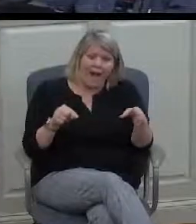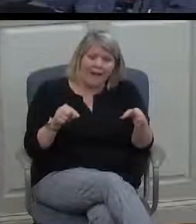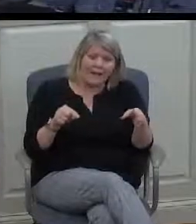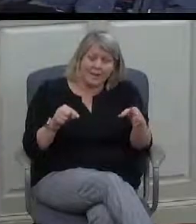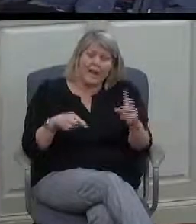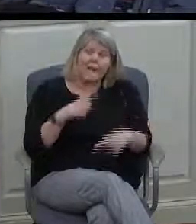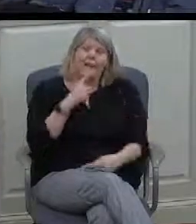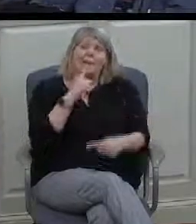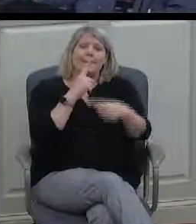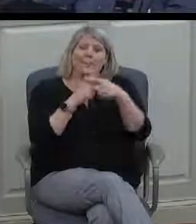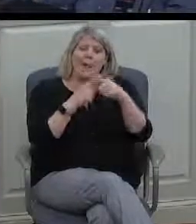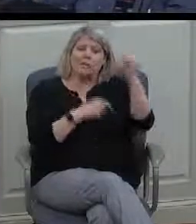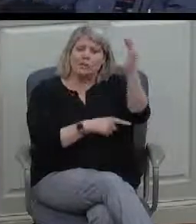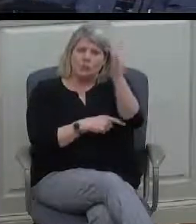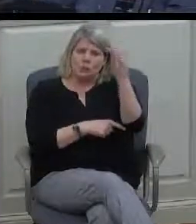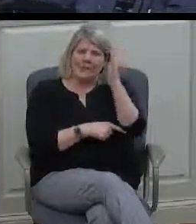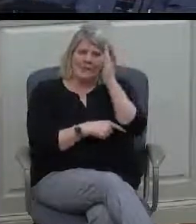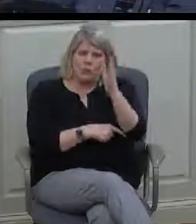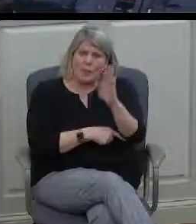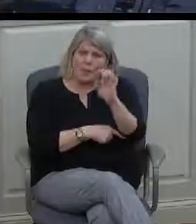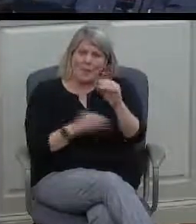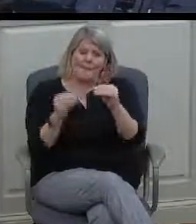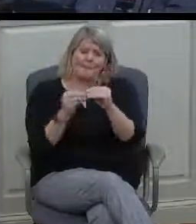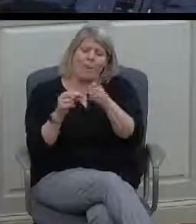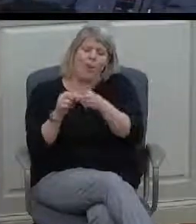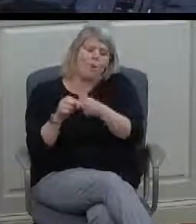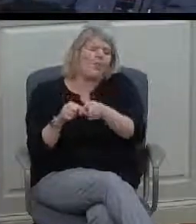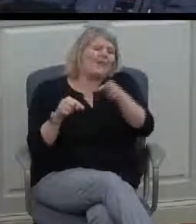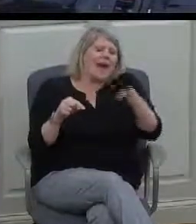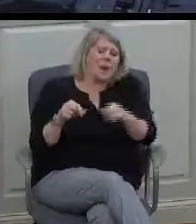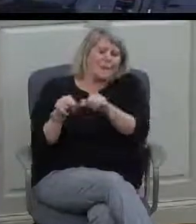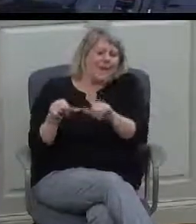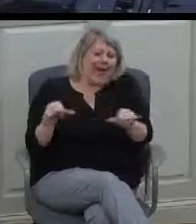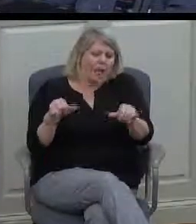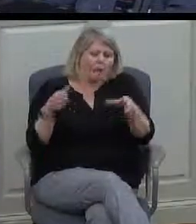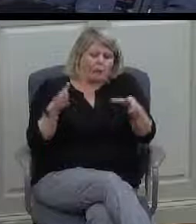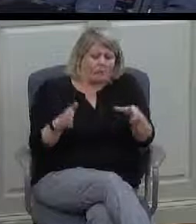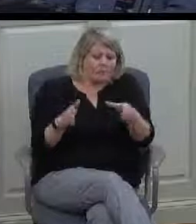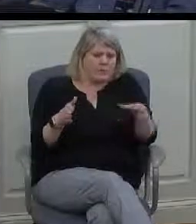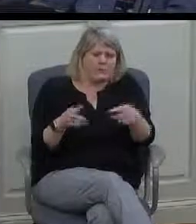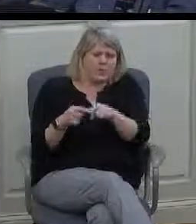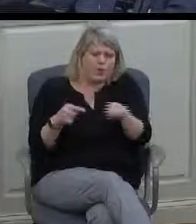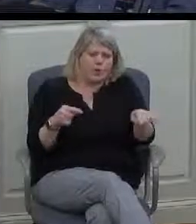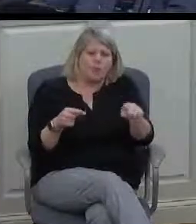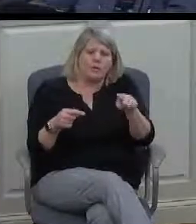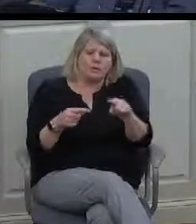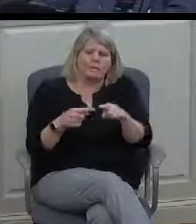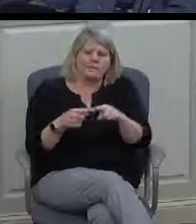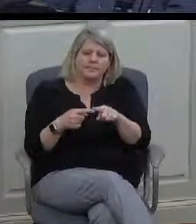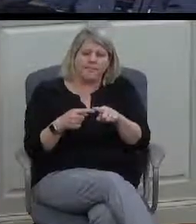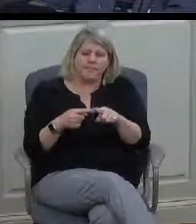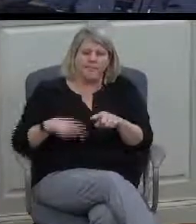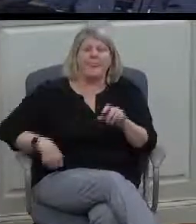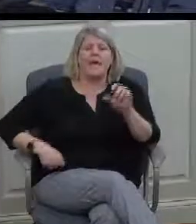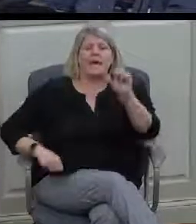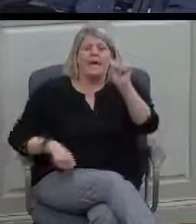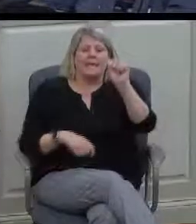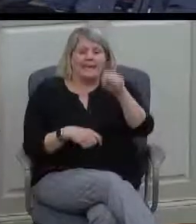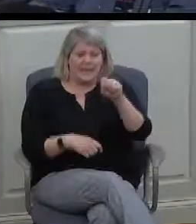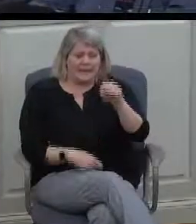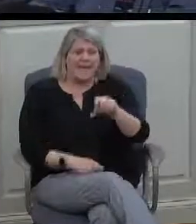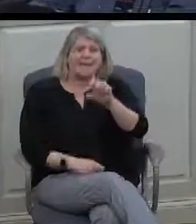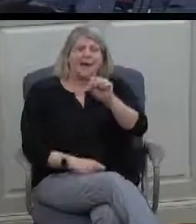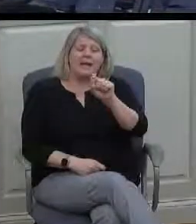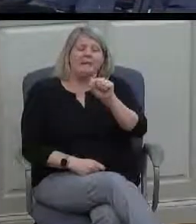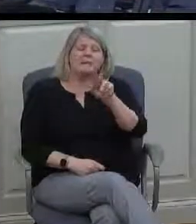would be in a different, closer to the street, and you Yeah. still have a lot of room there. Yeah. Right, Okay. the street trees on